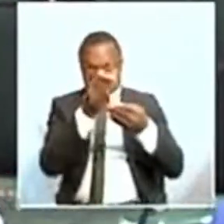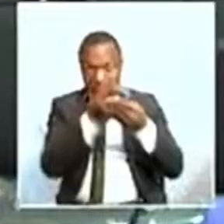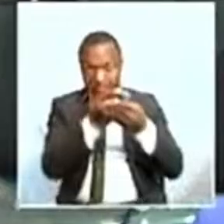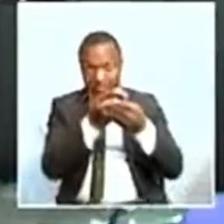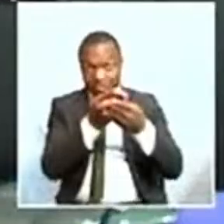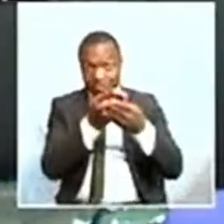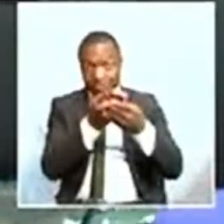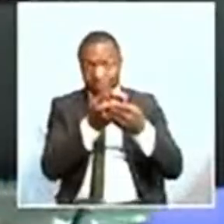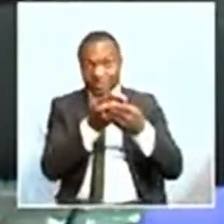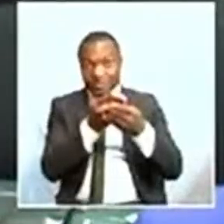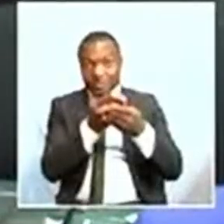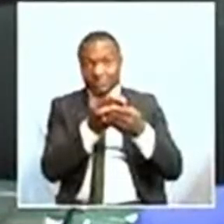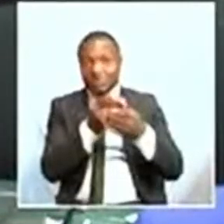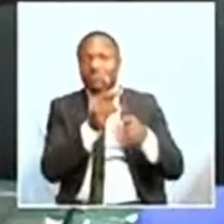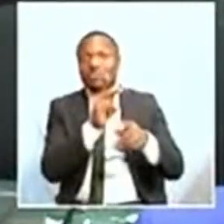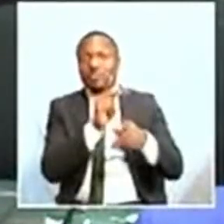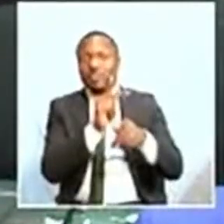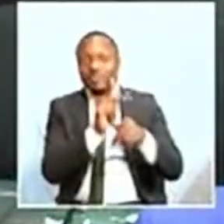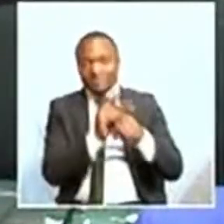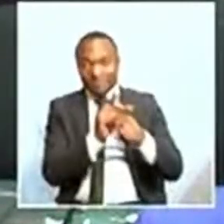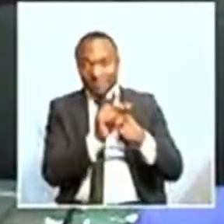monkeys. Though